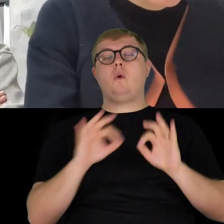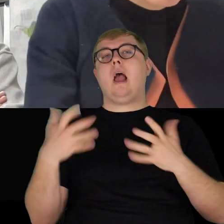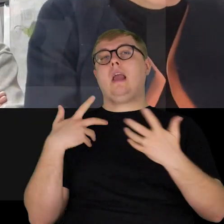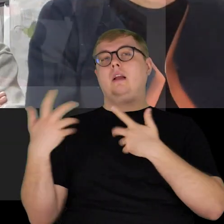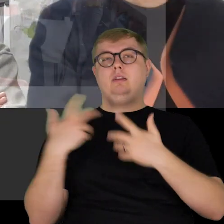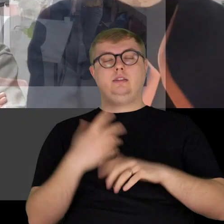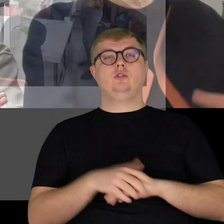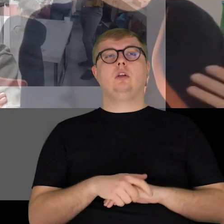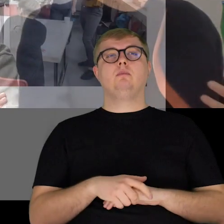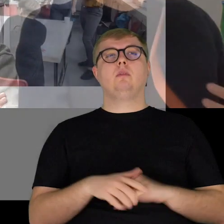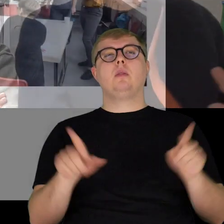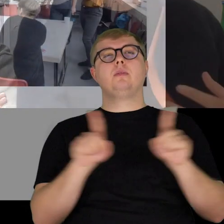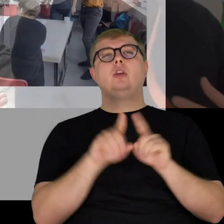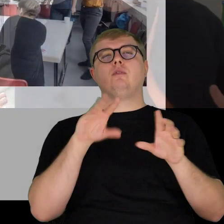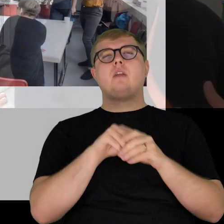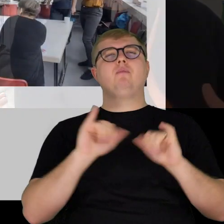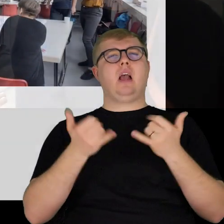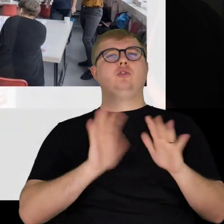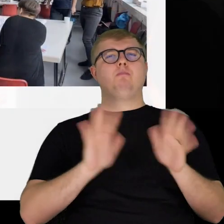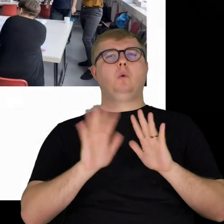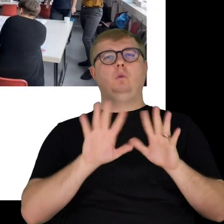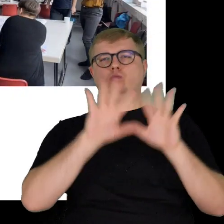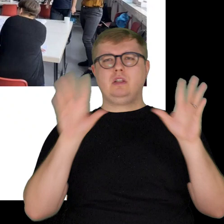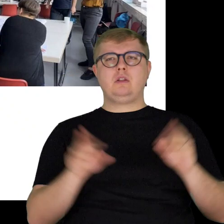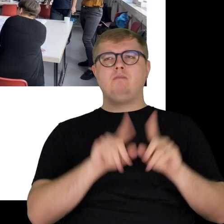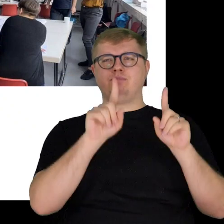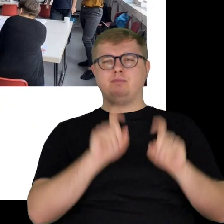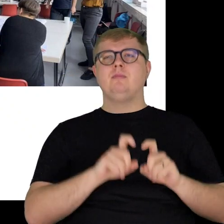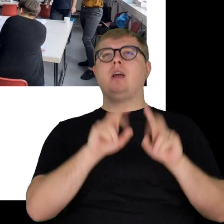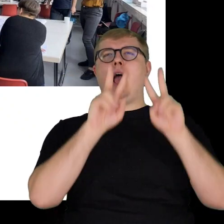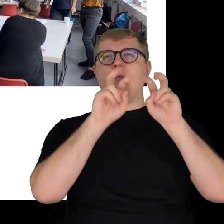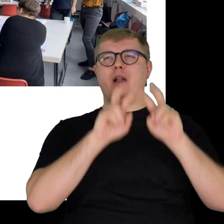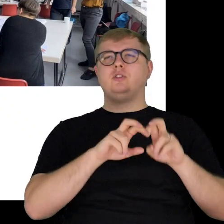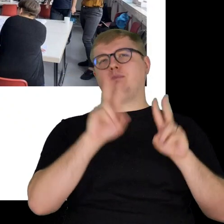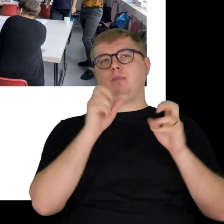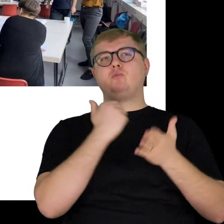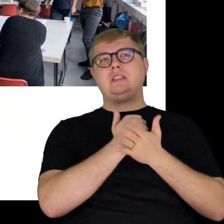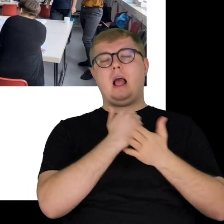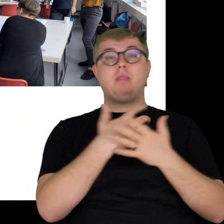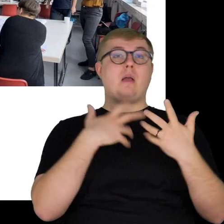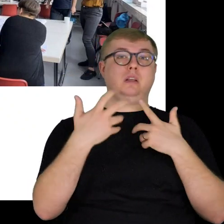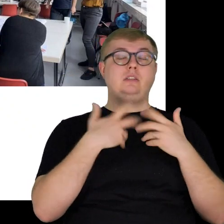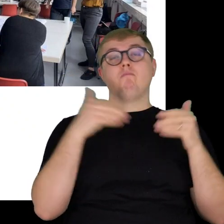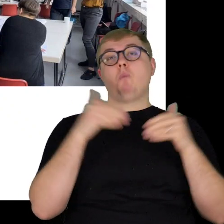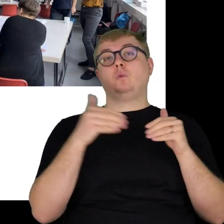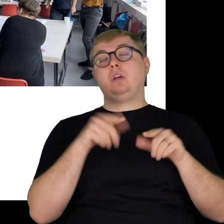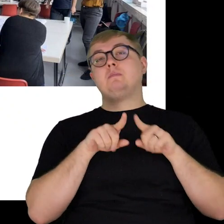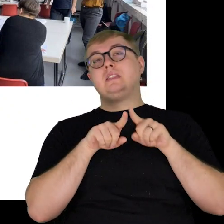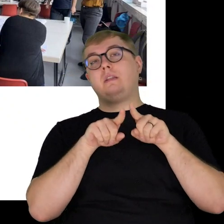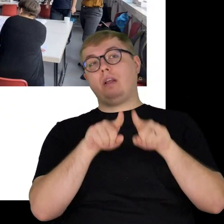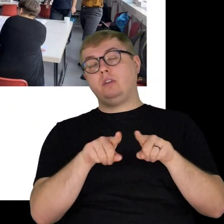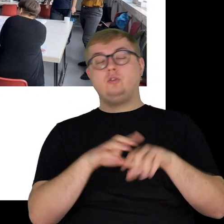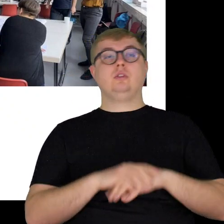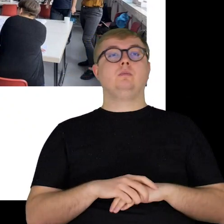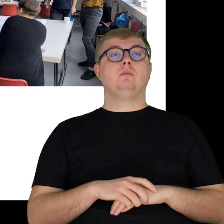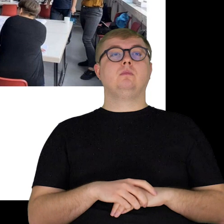where the analytical stop and the artistic, maybe, or synthetic begins, and how this come together,